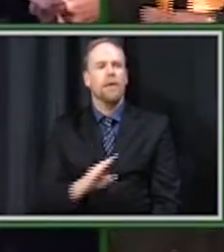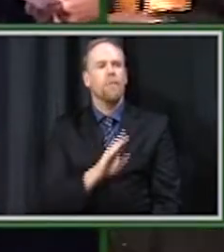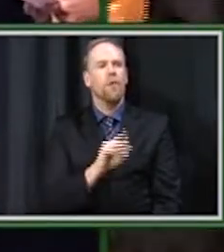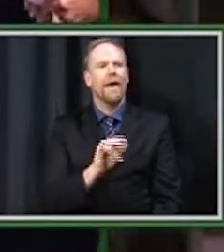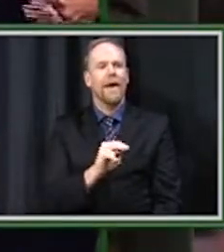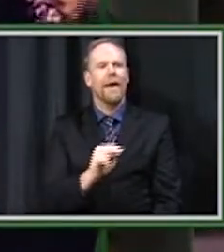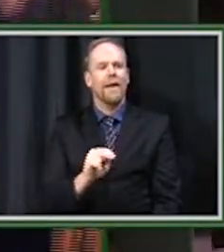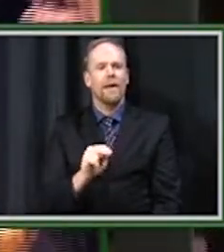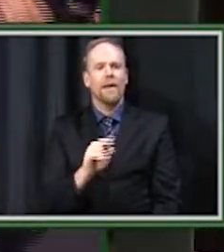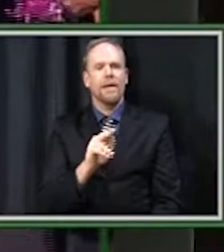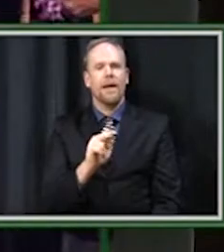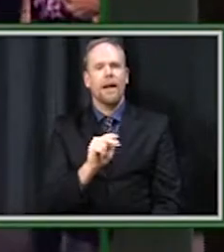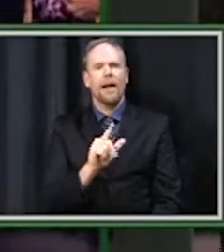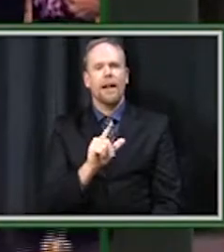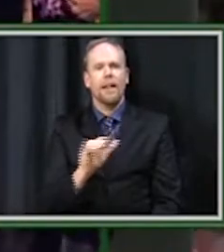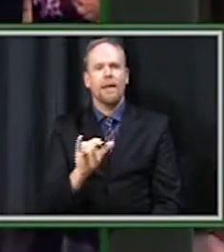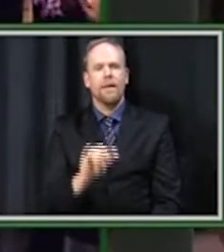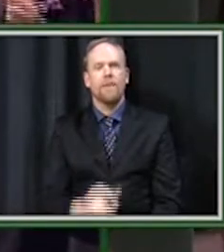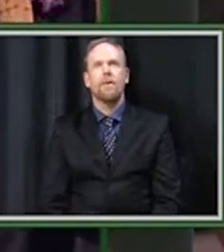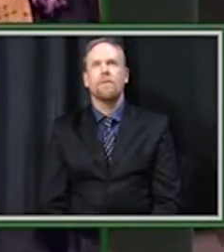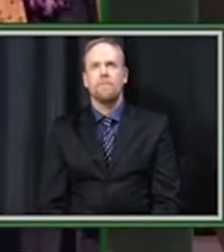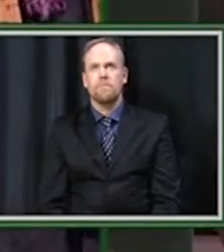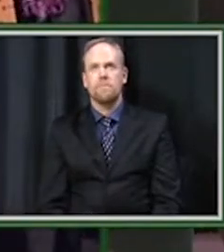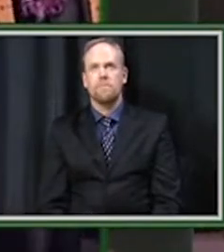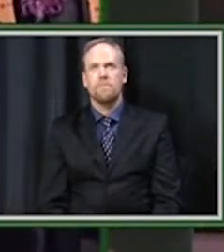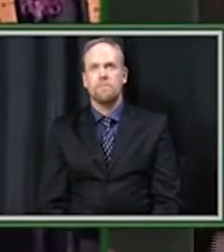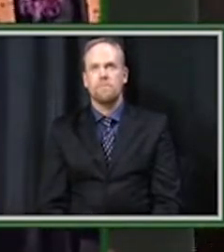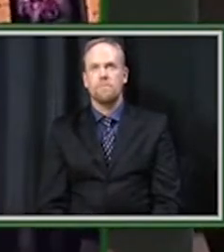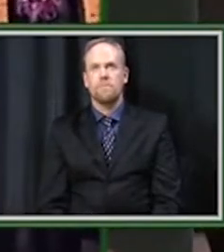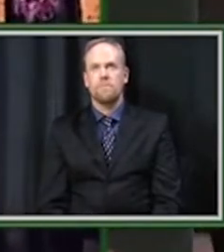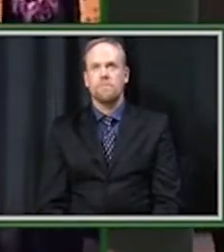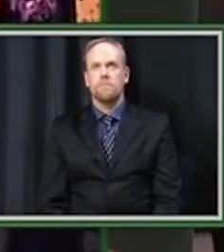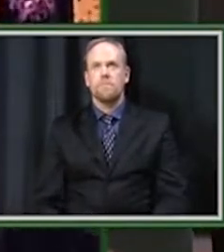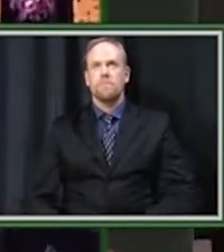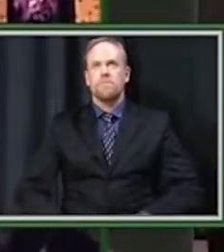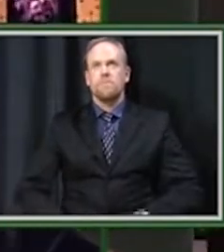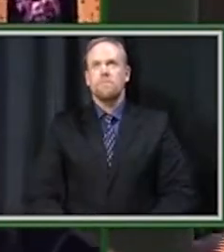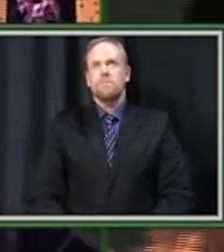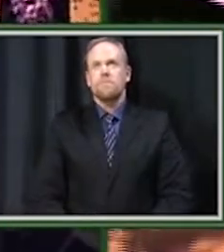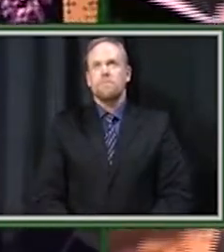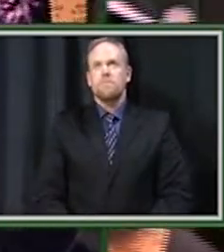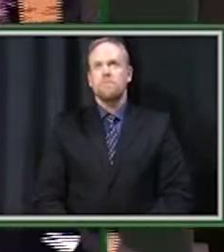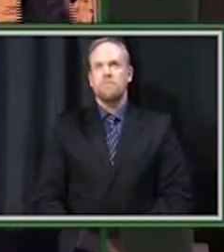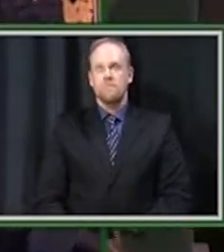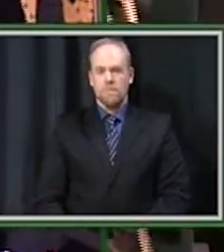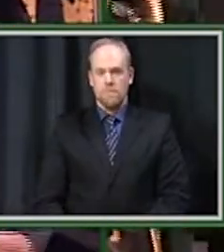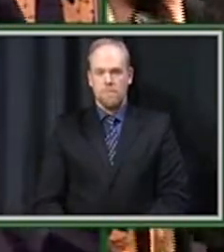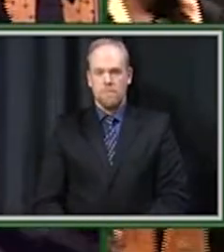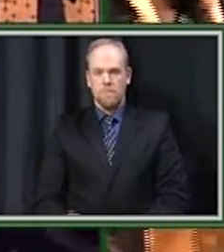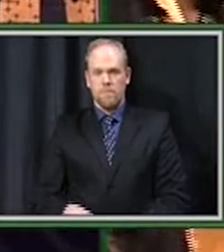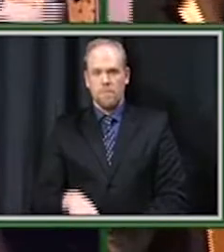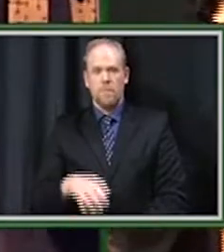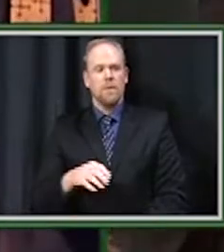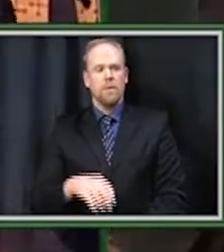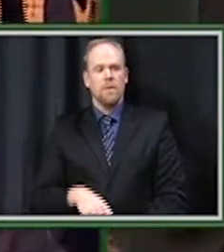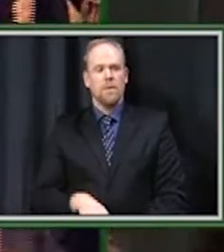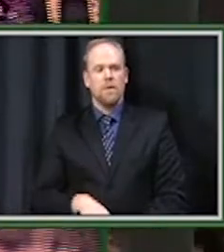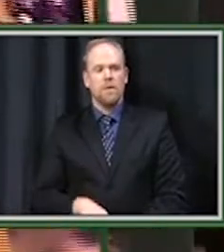P- Paige